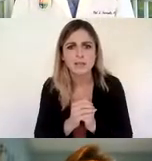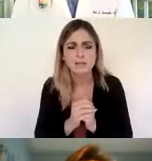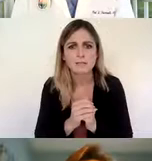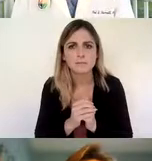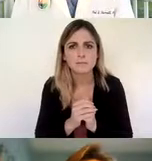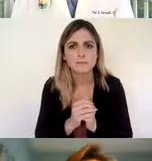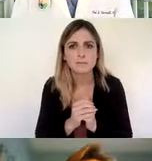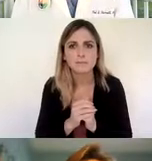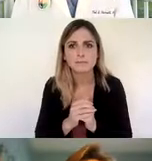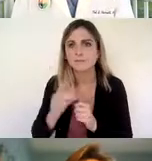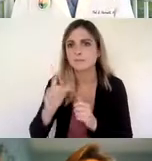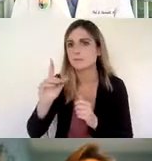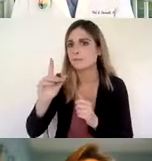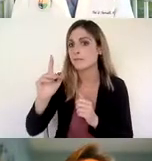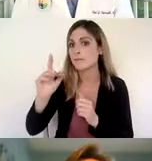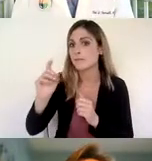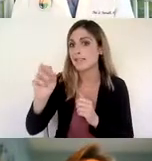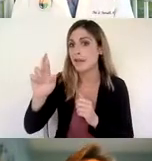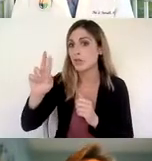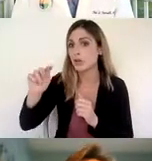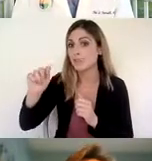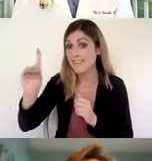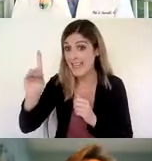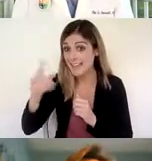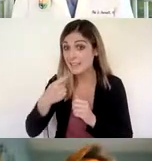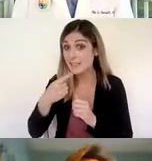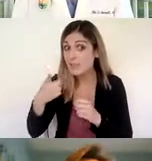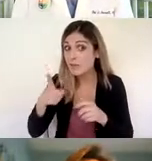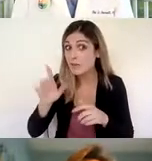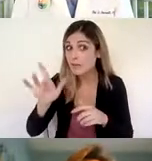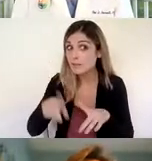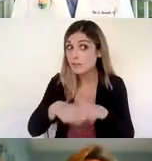So, have you started your slideshow though with a little?